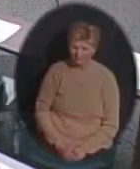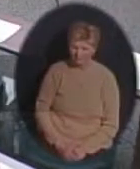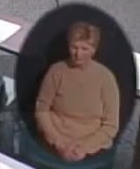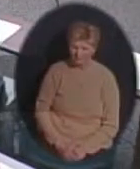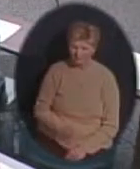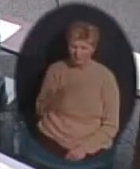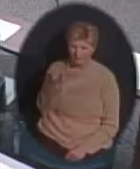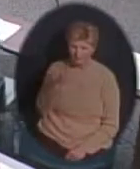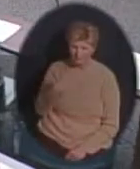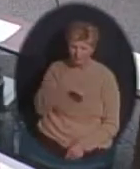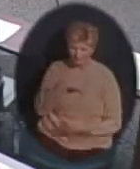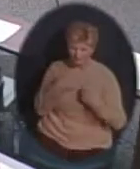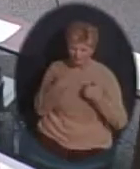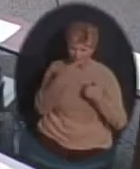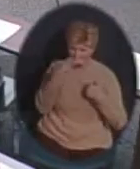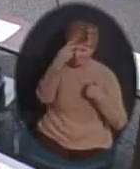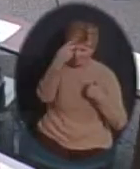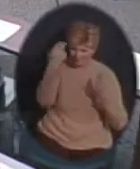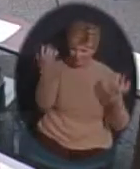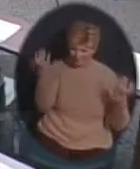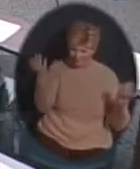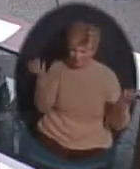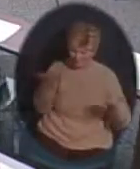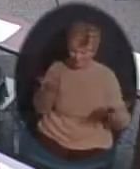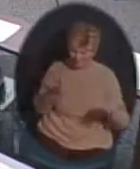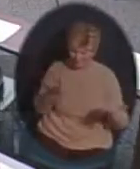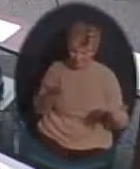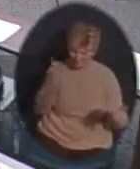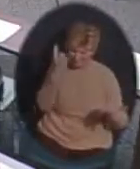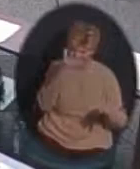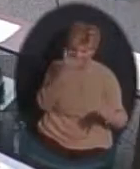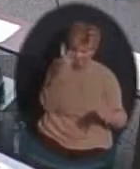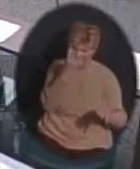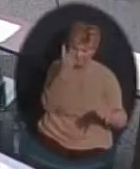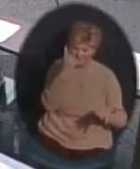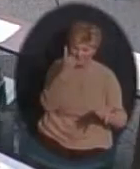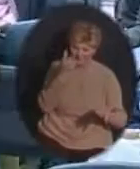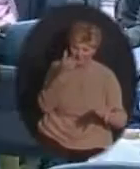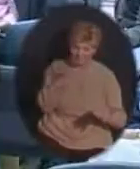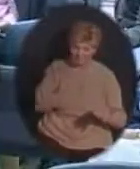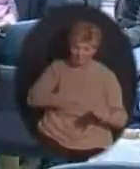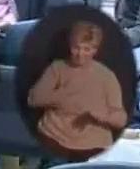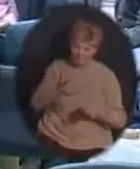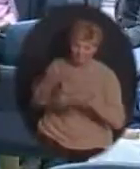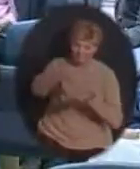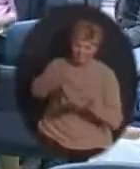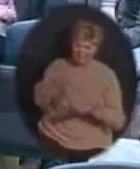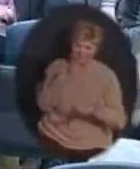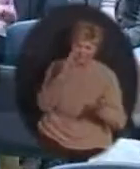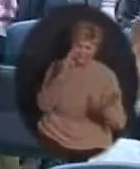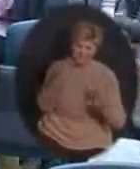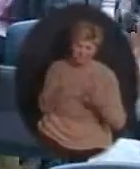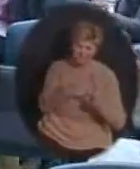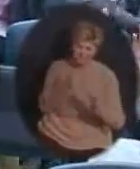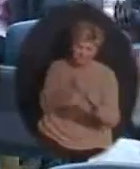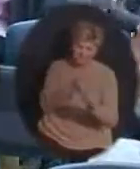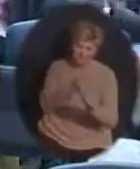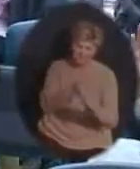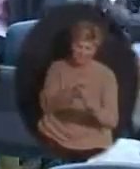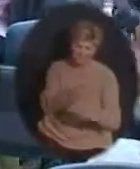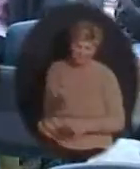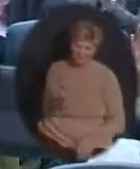And do we have some parents here, family members? Would you please stand and be recognized? Stand up.